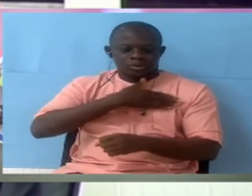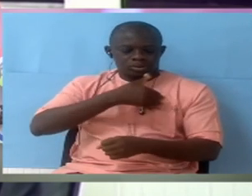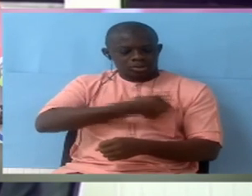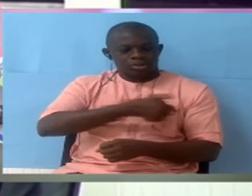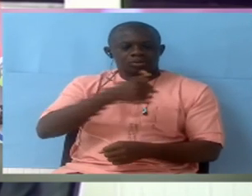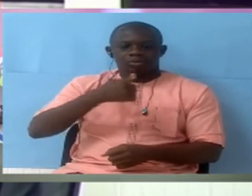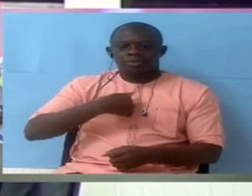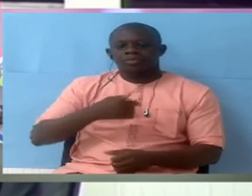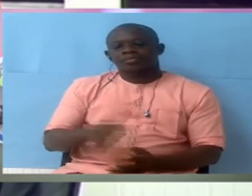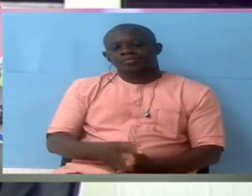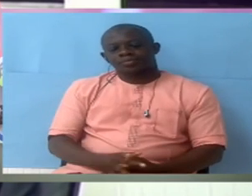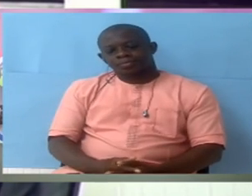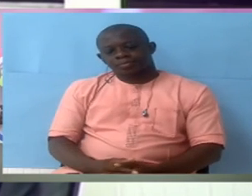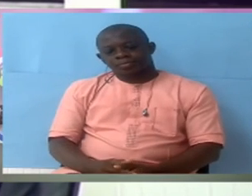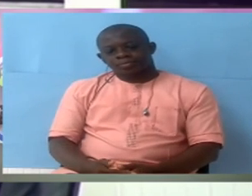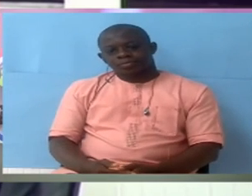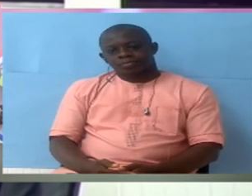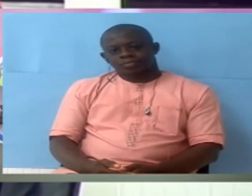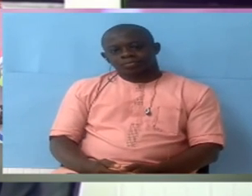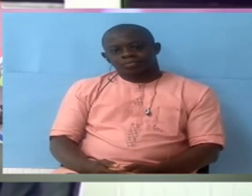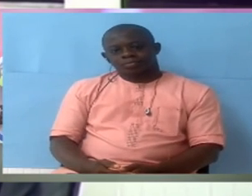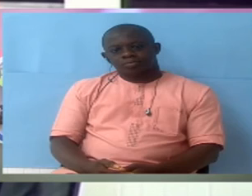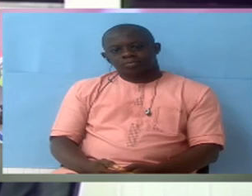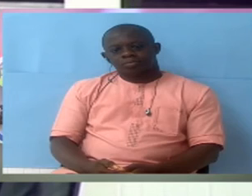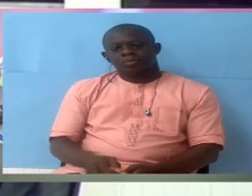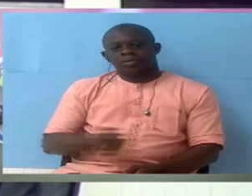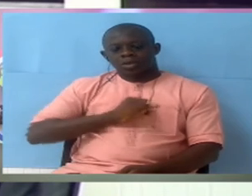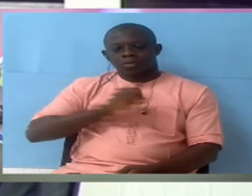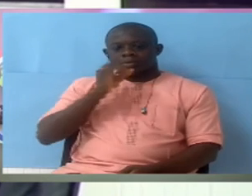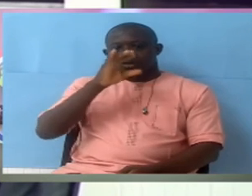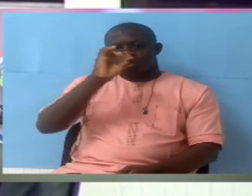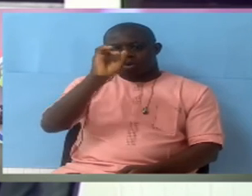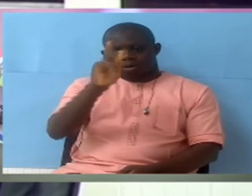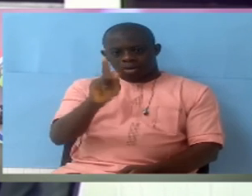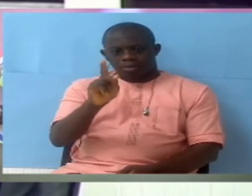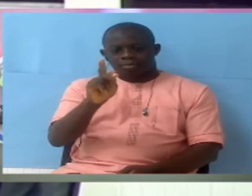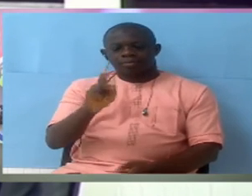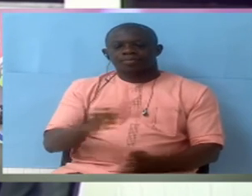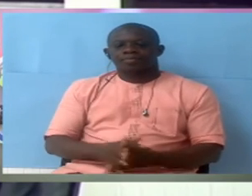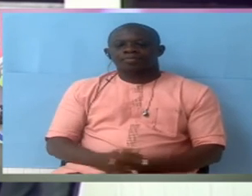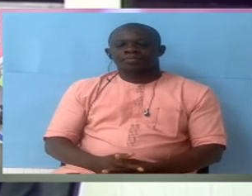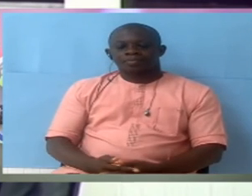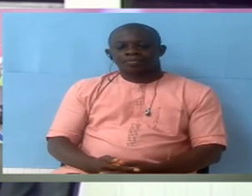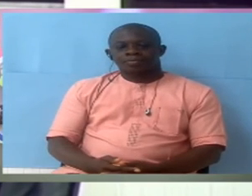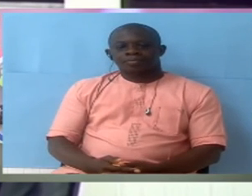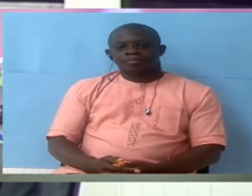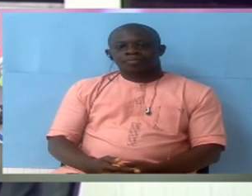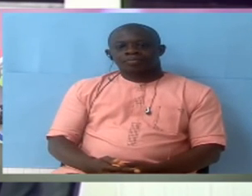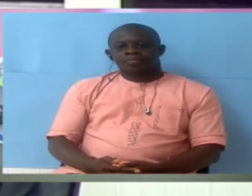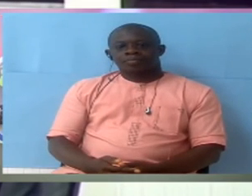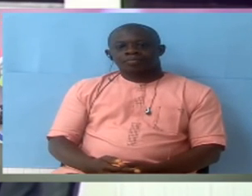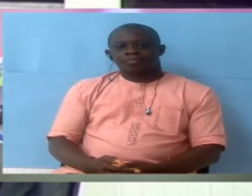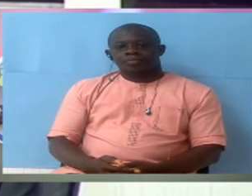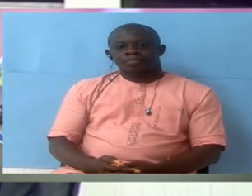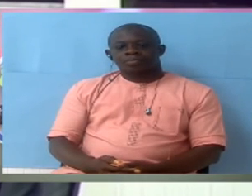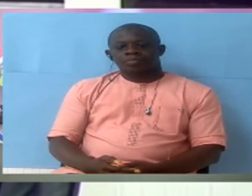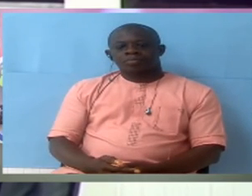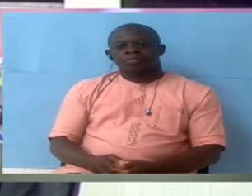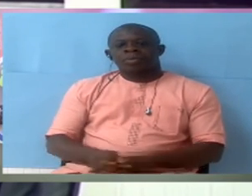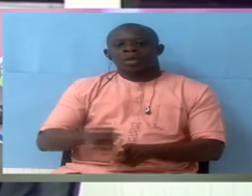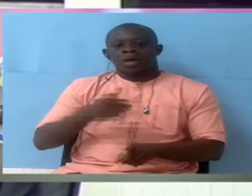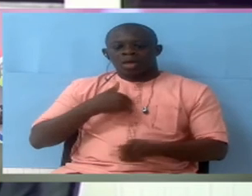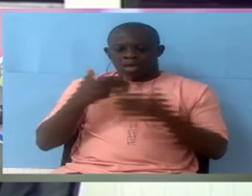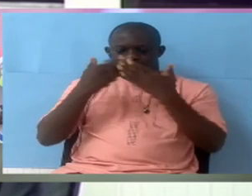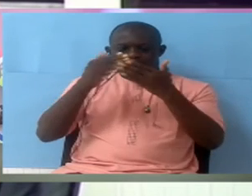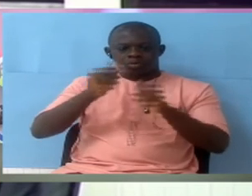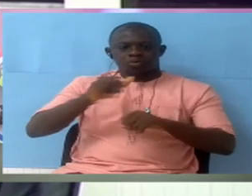ñew ñu dress ma. He said okay. Mu ne ma baxna. I told him, can I sit outside